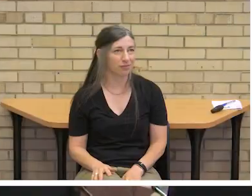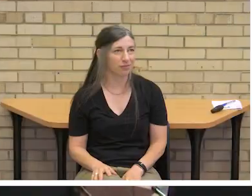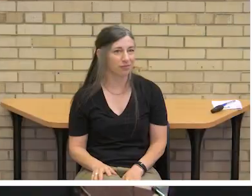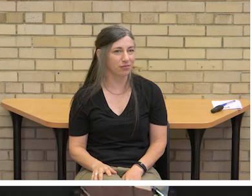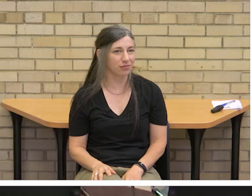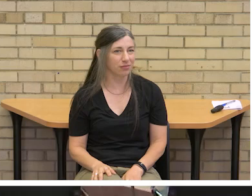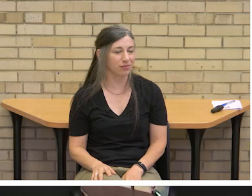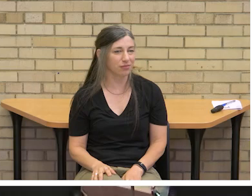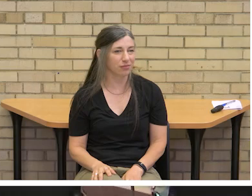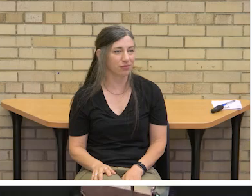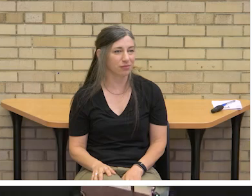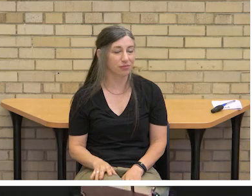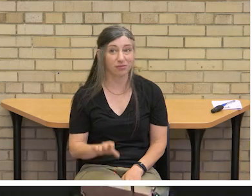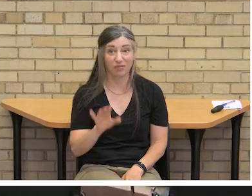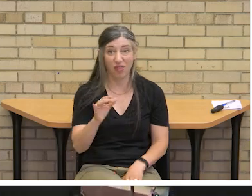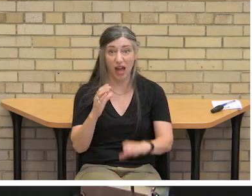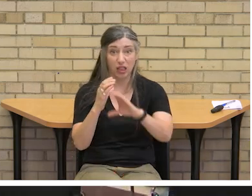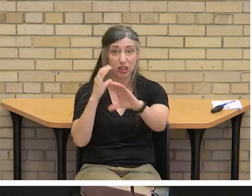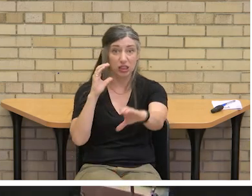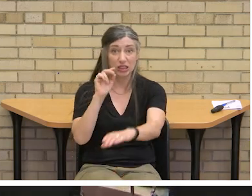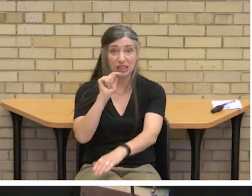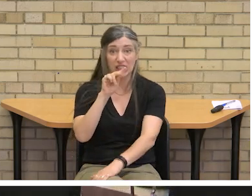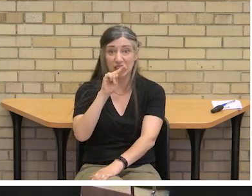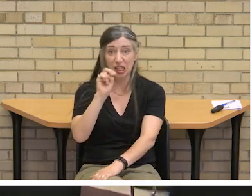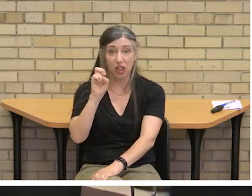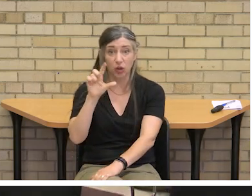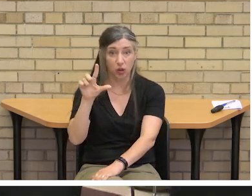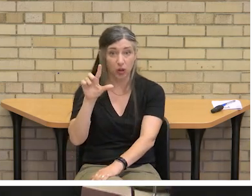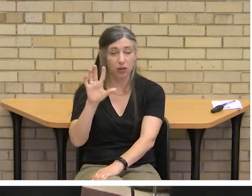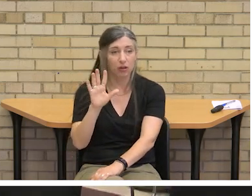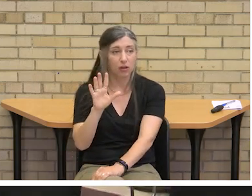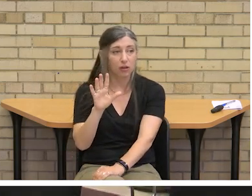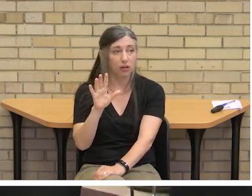The condition of the tunnel,